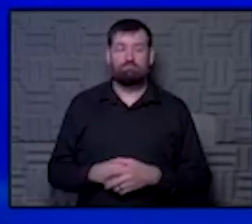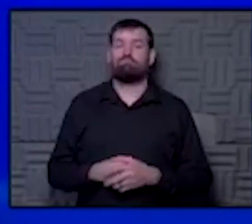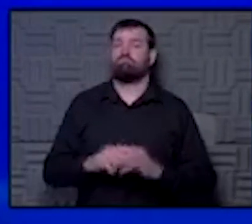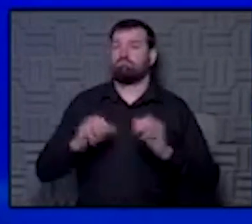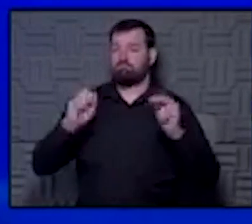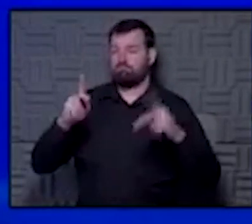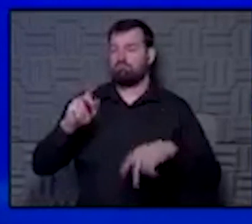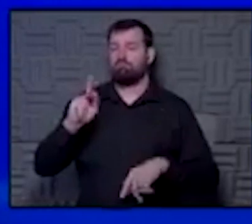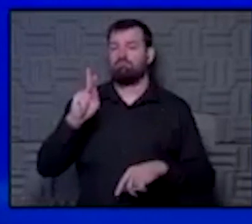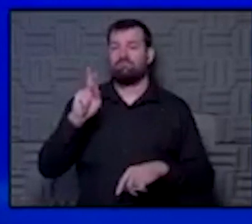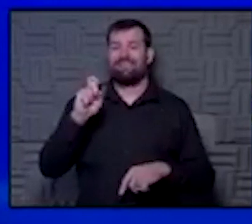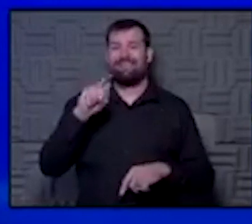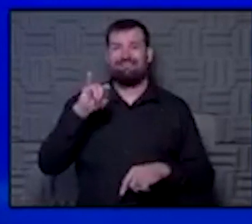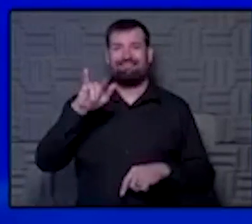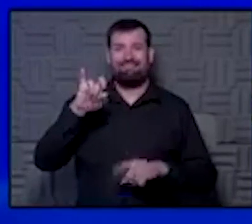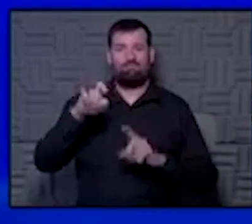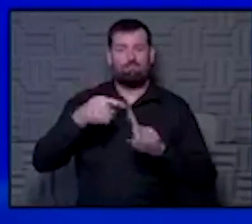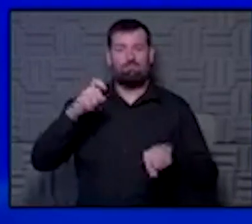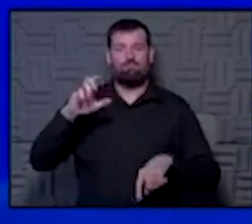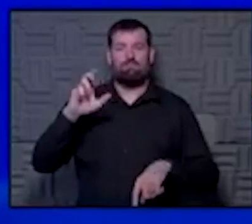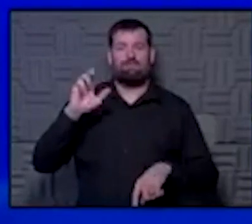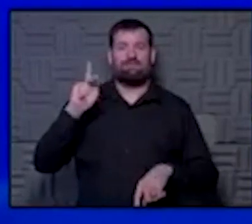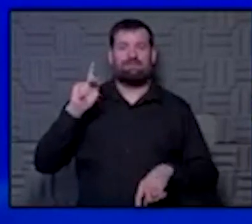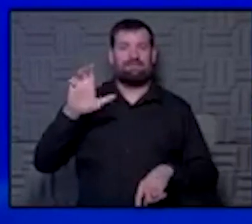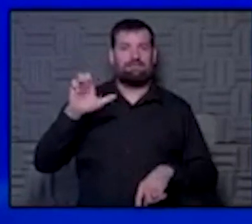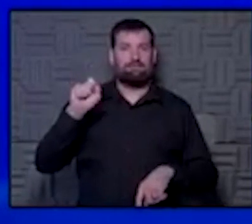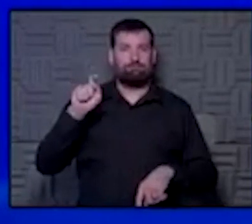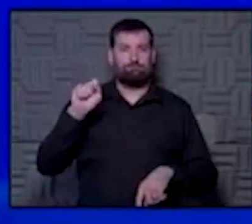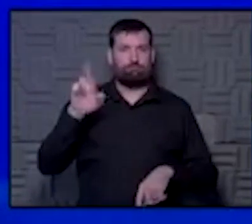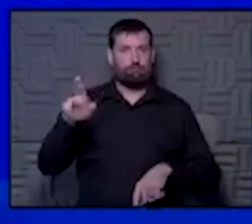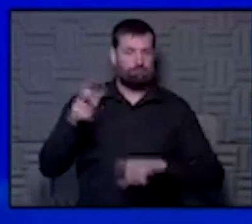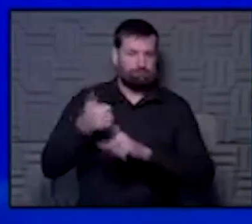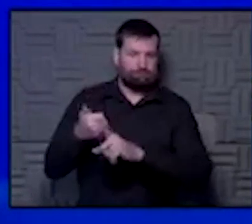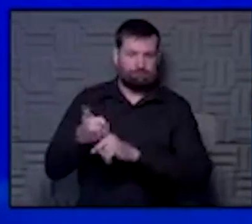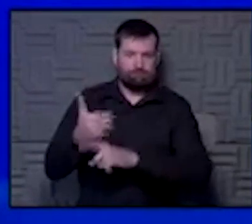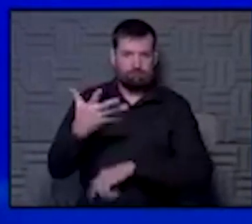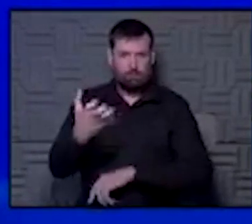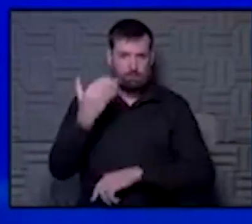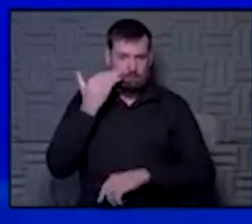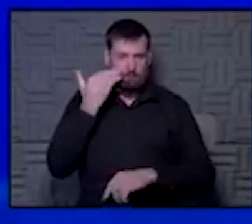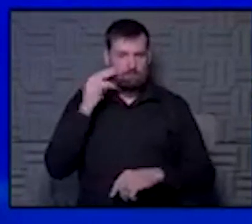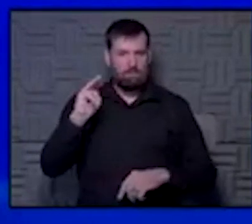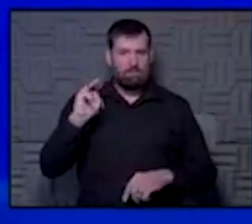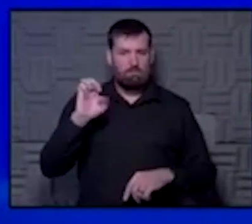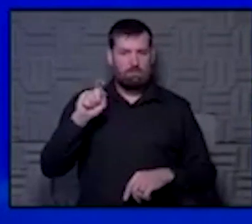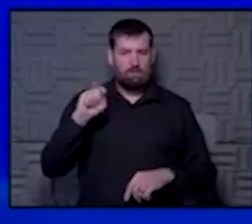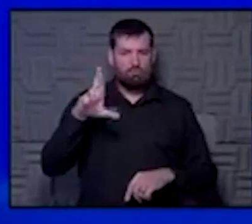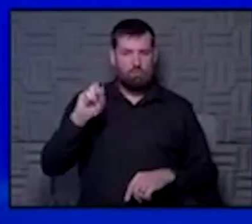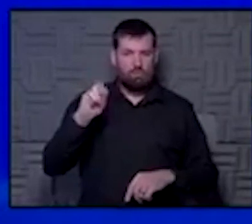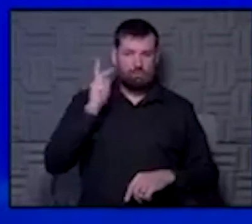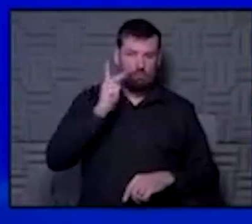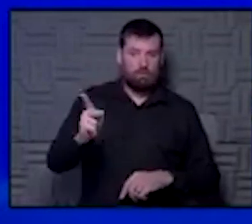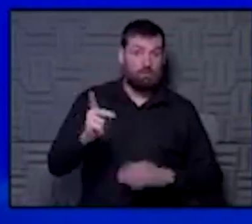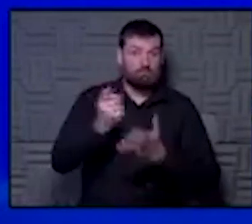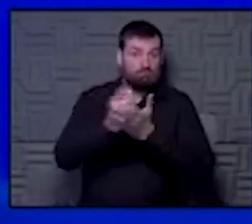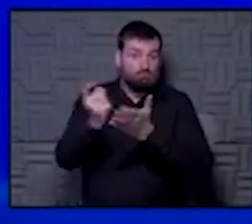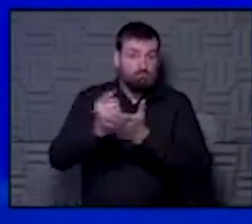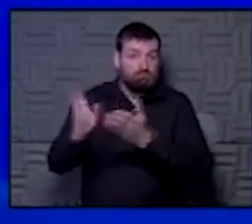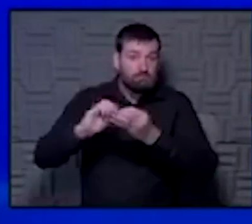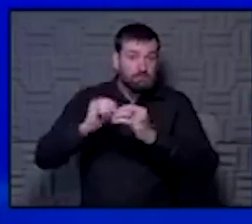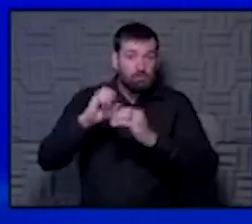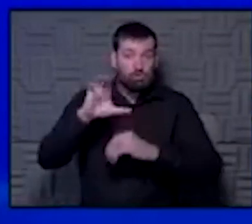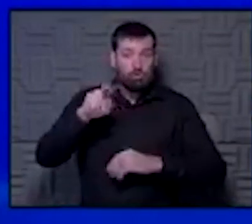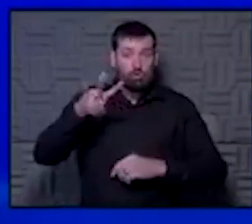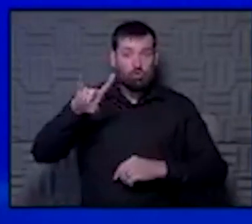All right, Katie with the Kansas City Star wants to know, the Metro saw the highest weekly number of